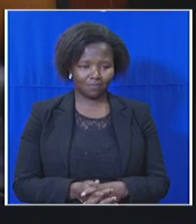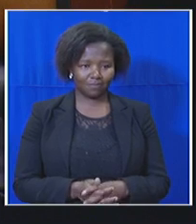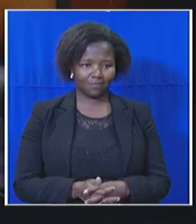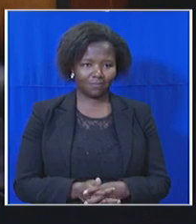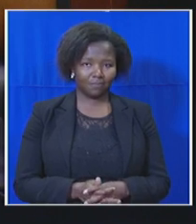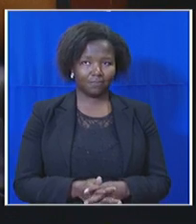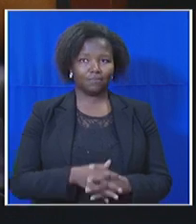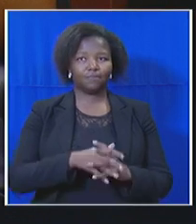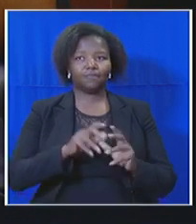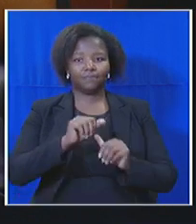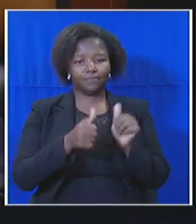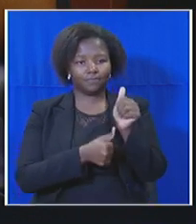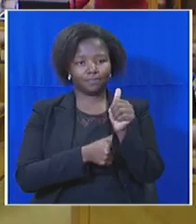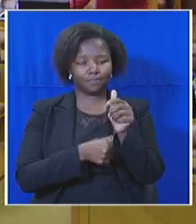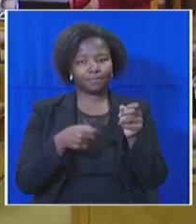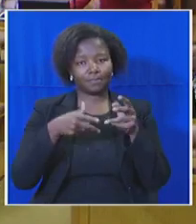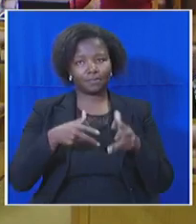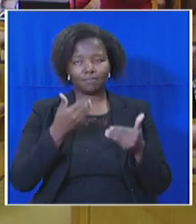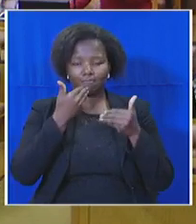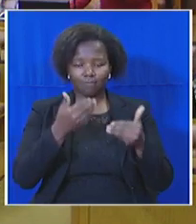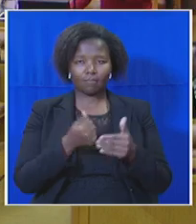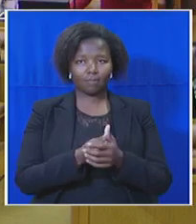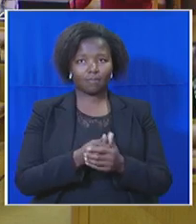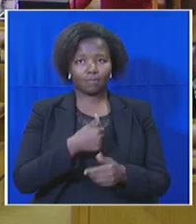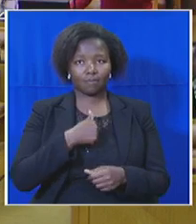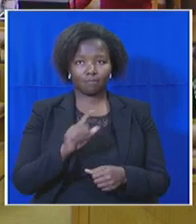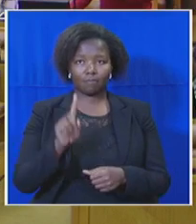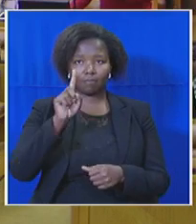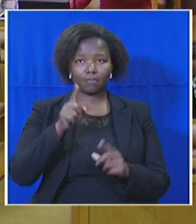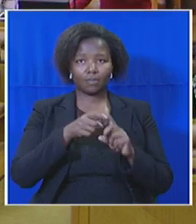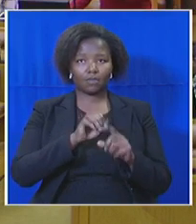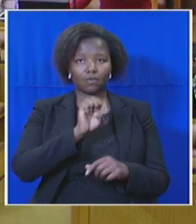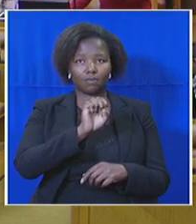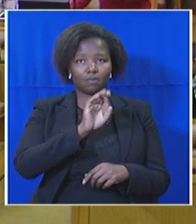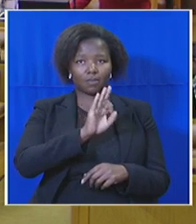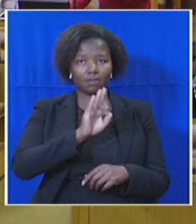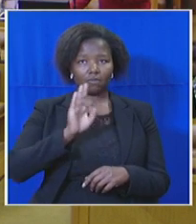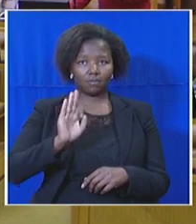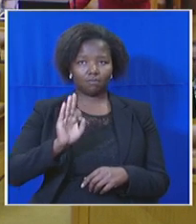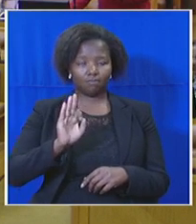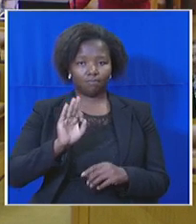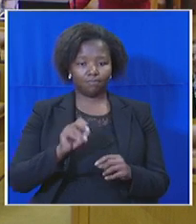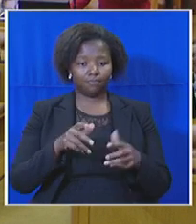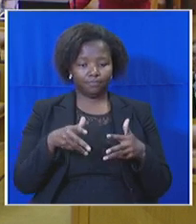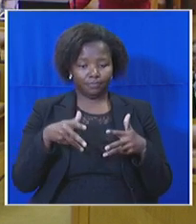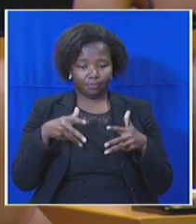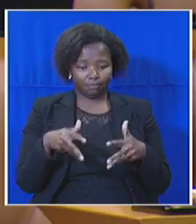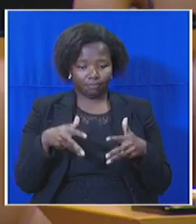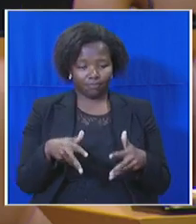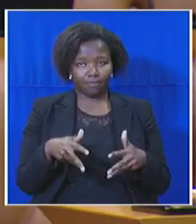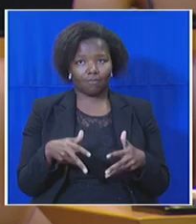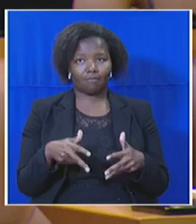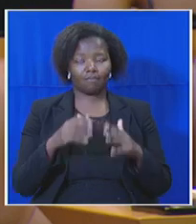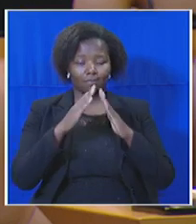Thank you, Deputy Speaker. I rise on behalf of EFF to move without notice that the